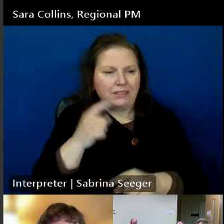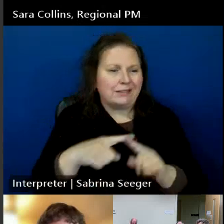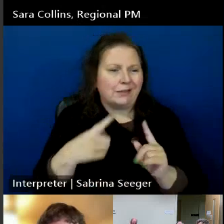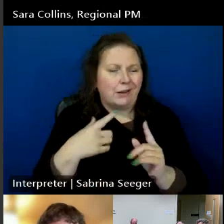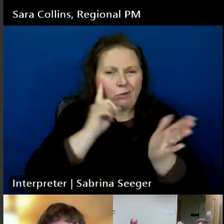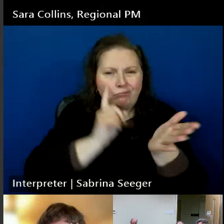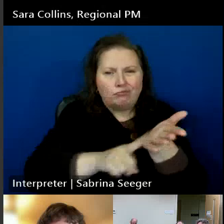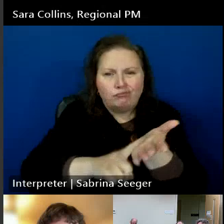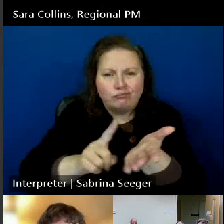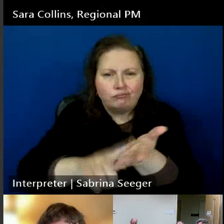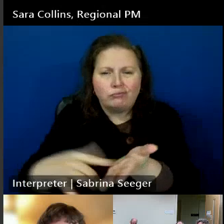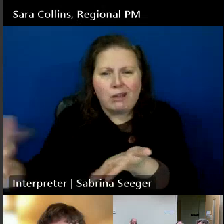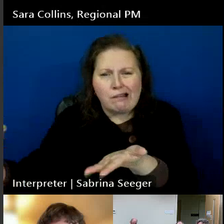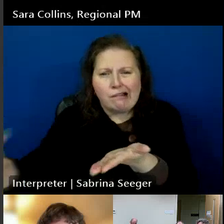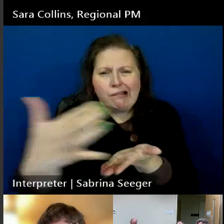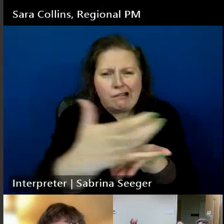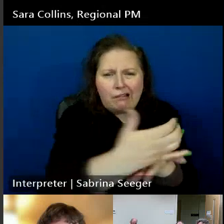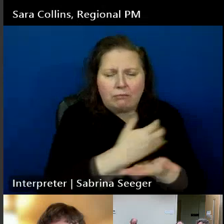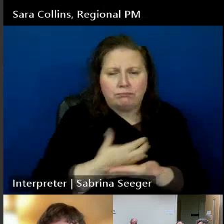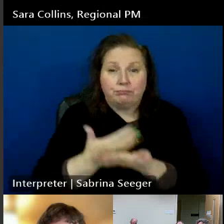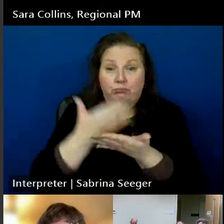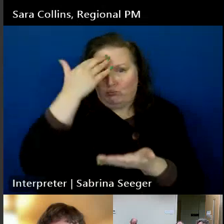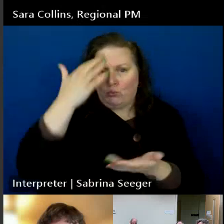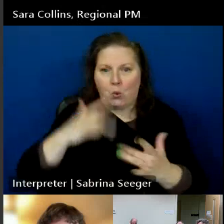are important to note going into this.